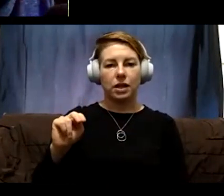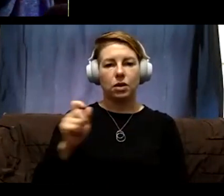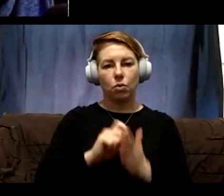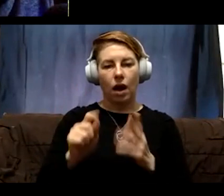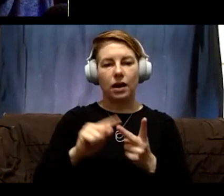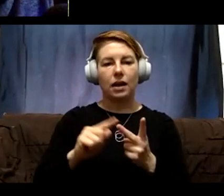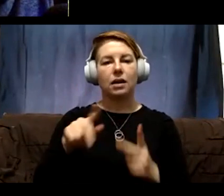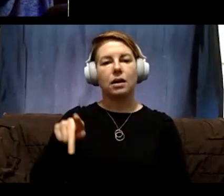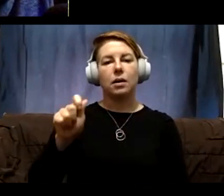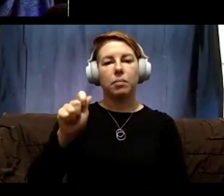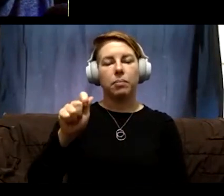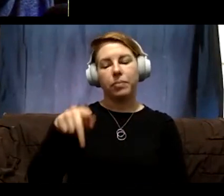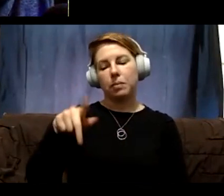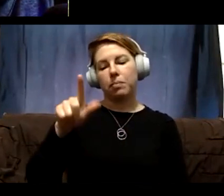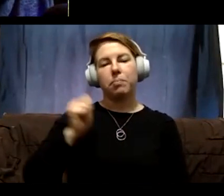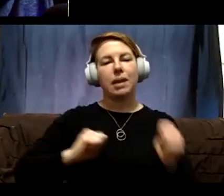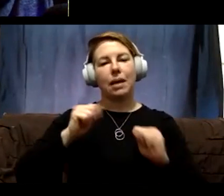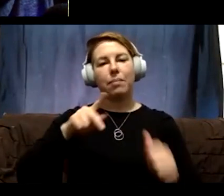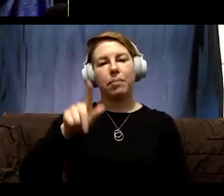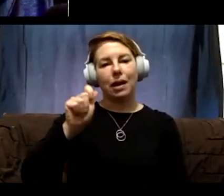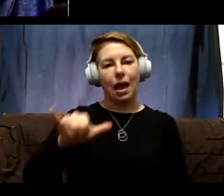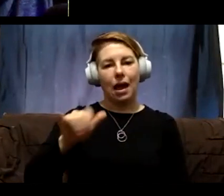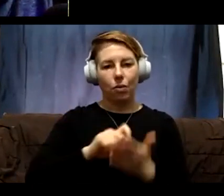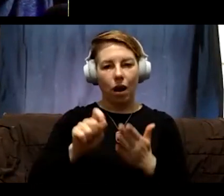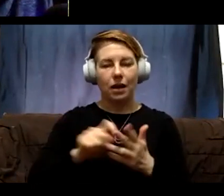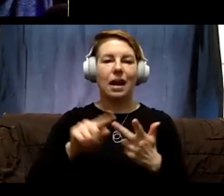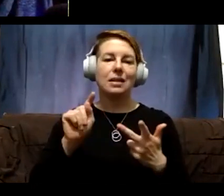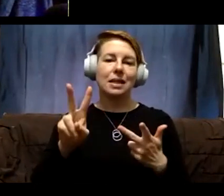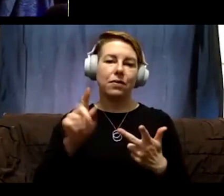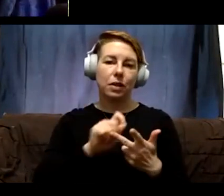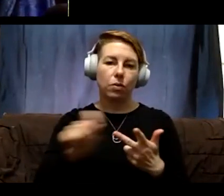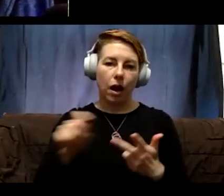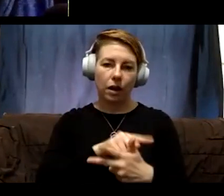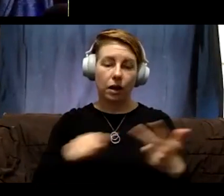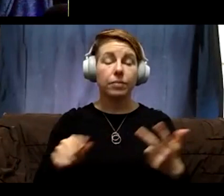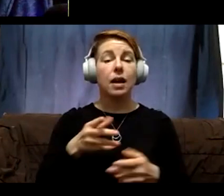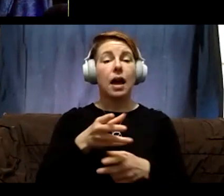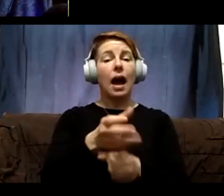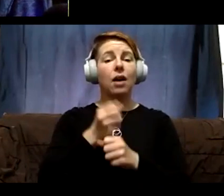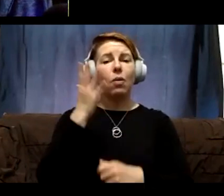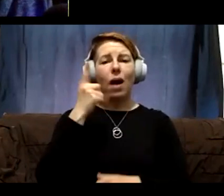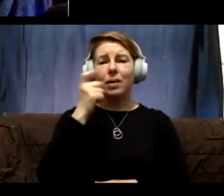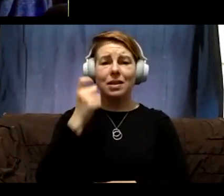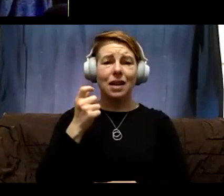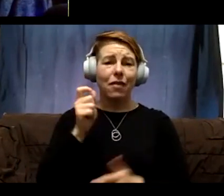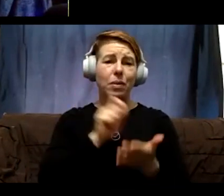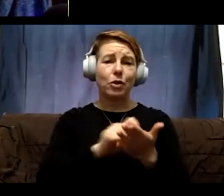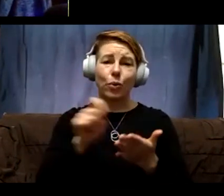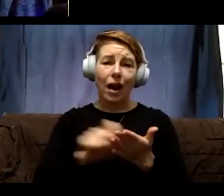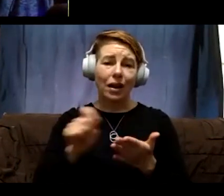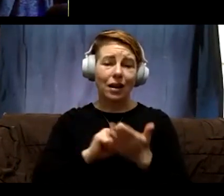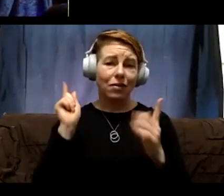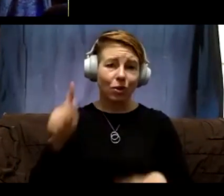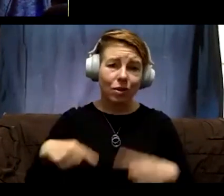and I got it in that field because I'd been writing prose for so long already at that